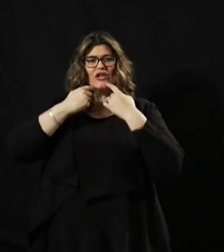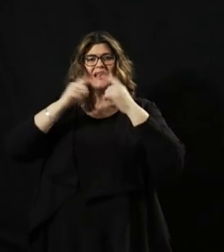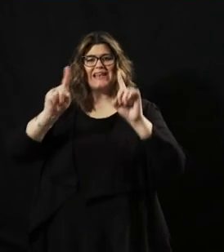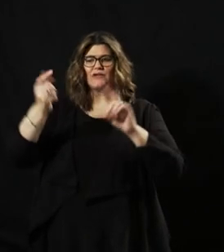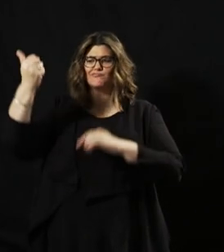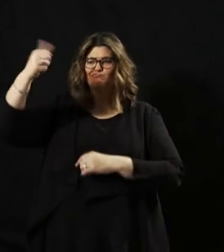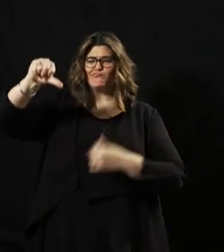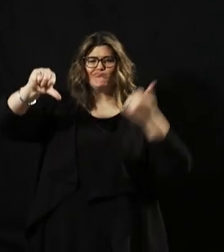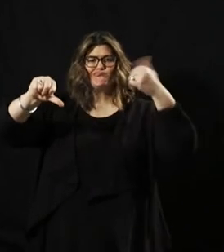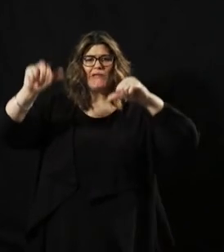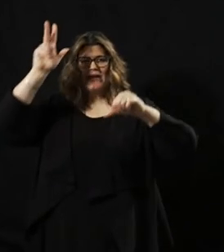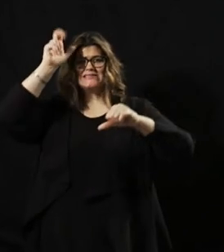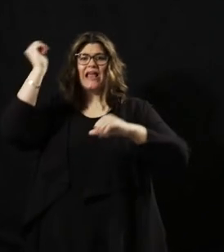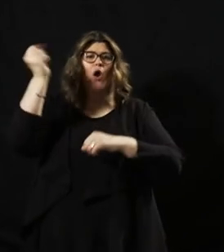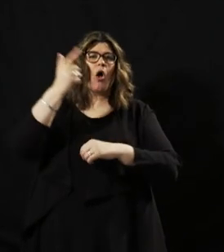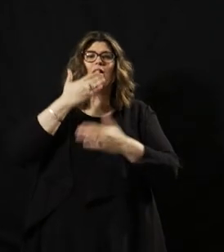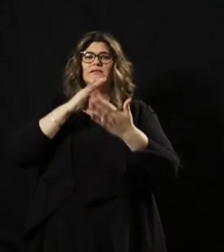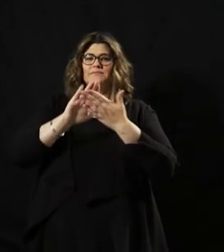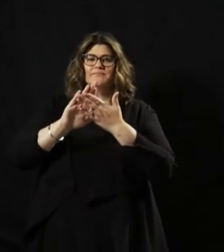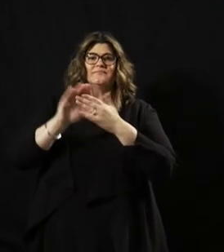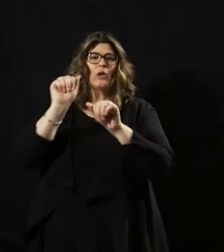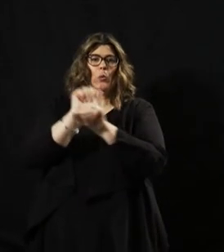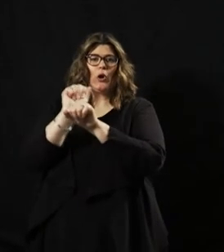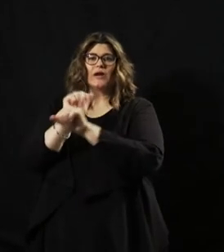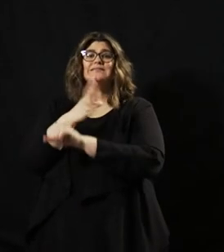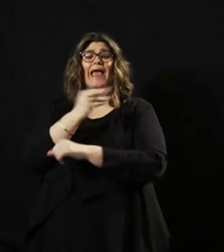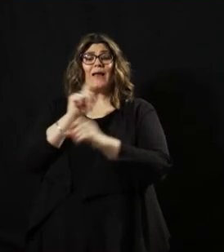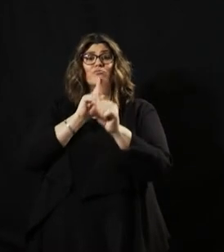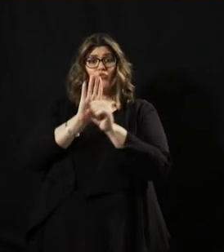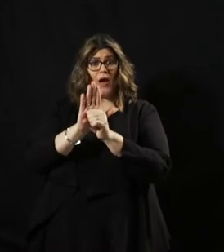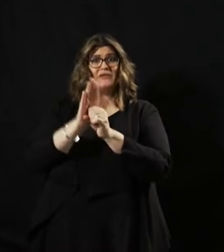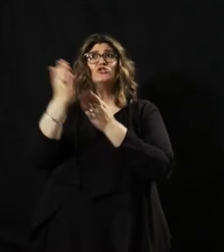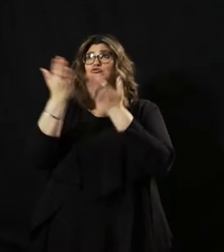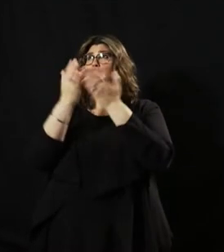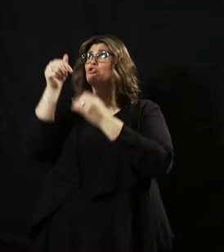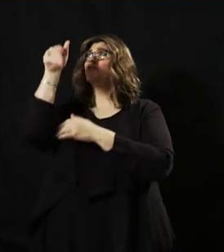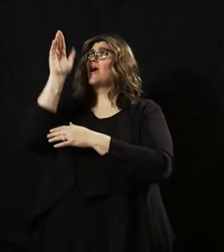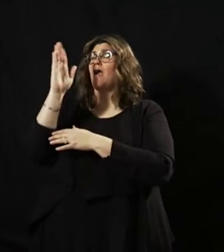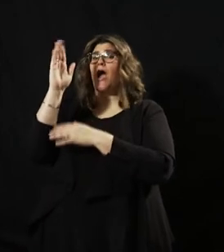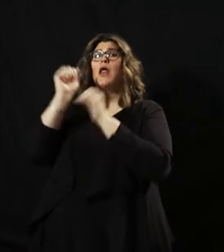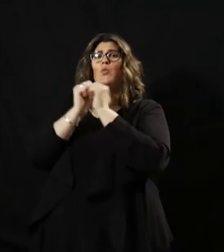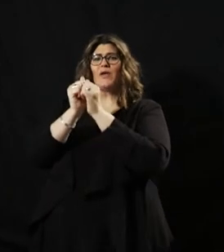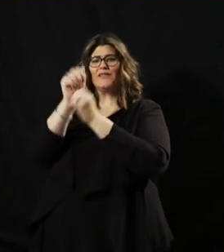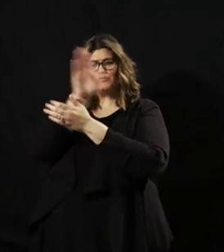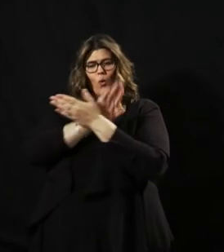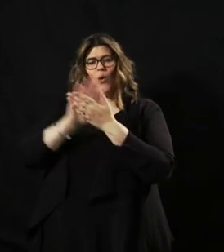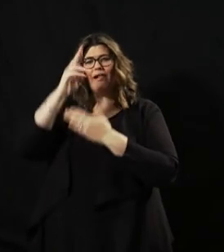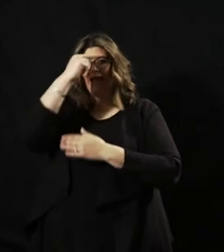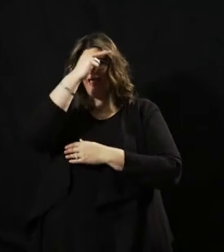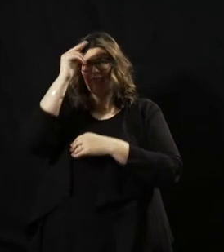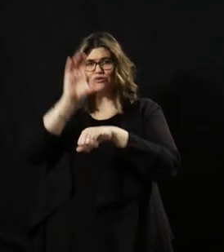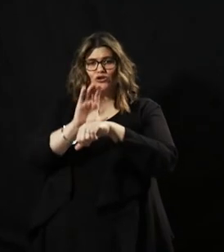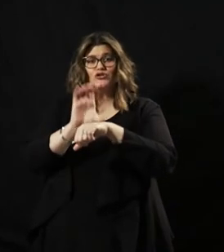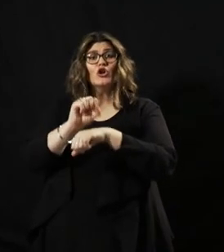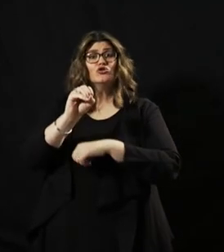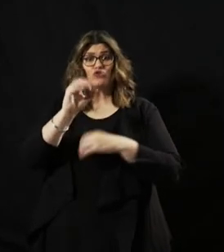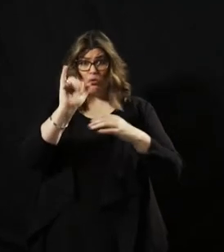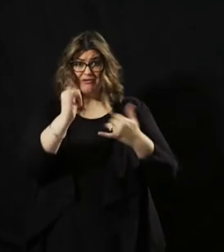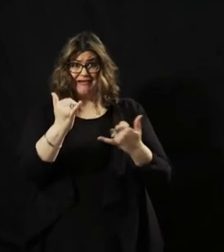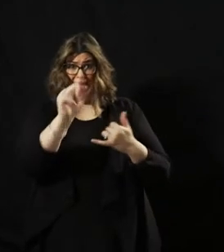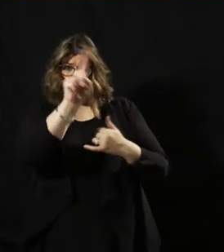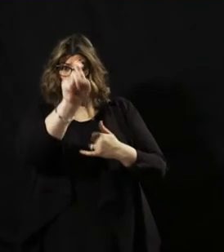Satan and all his works, and promised to serve God in the Holy Catholic Church. So I ask